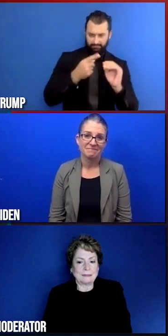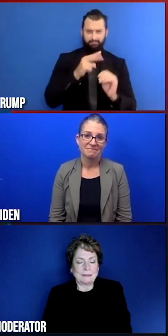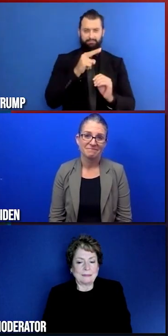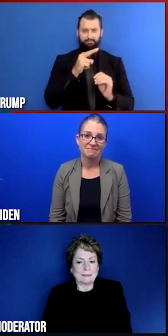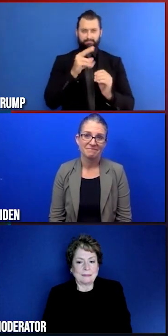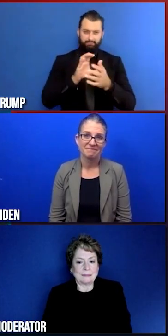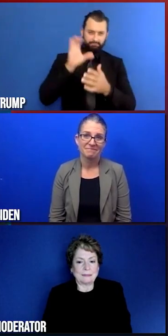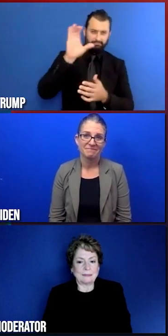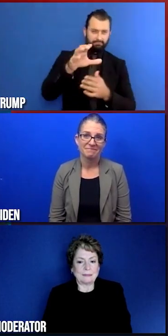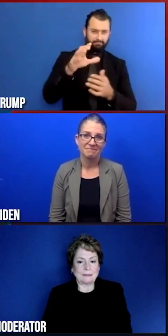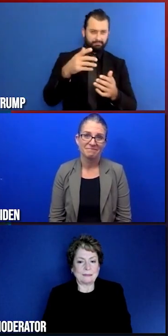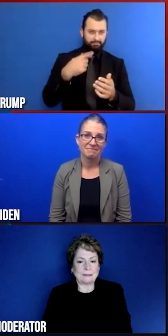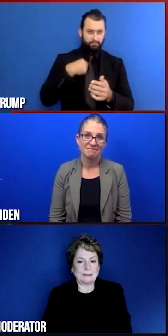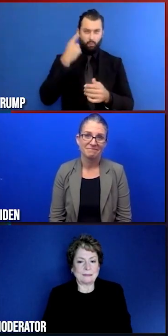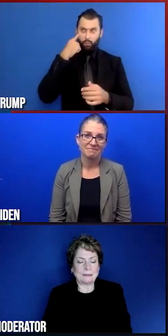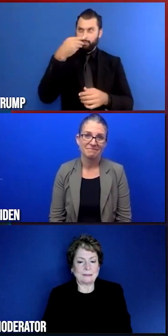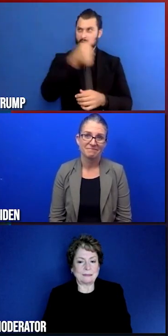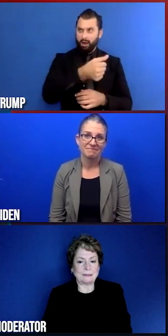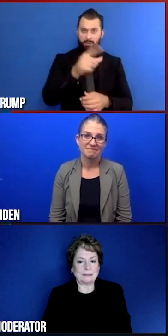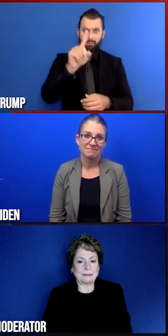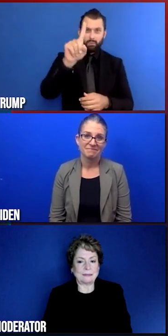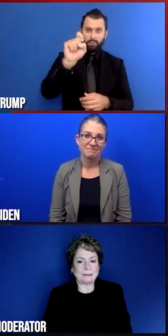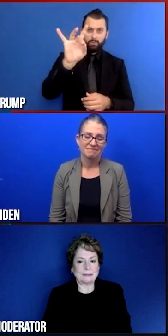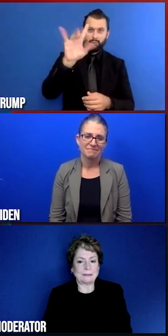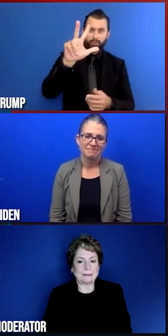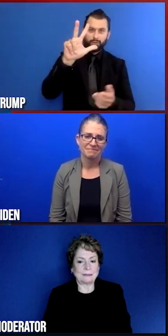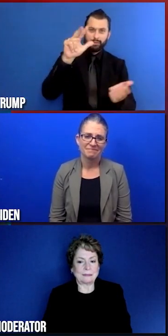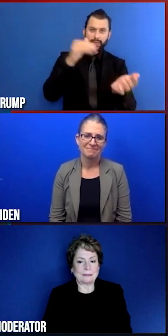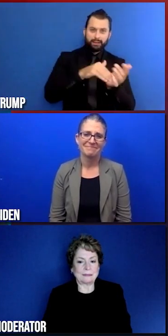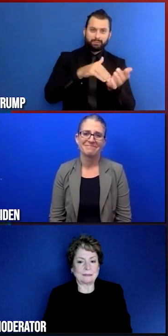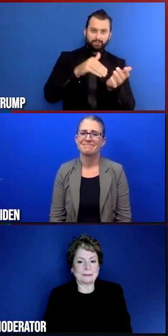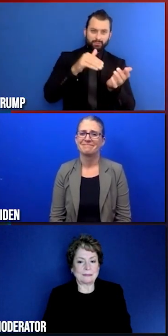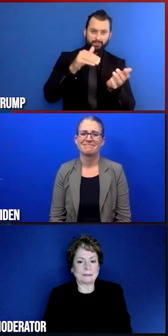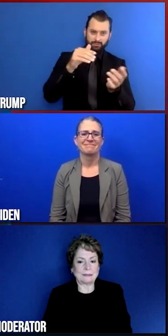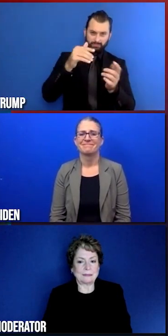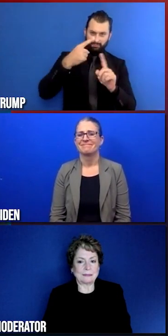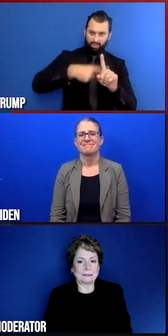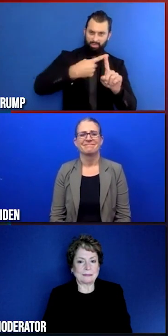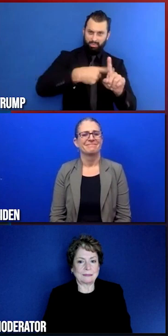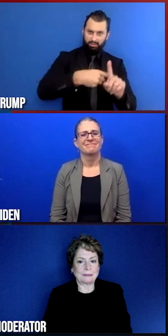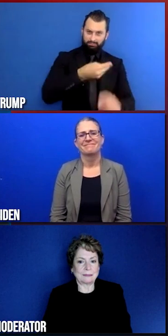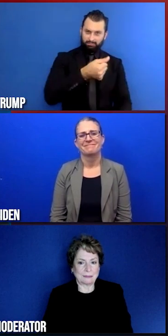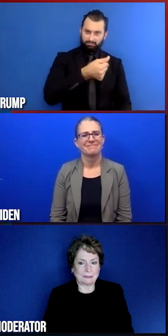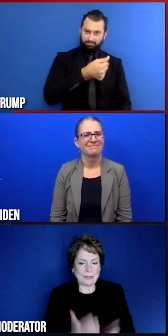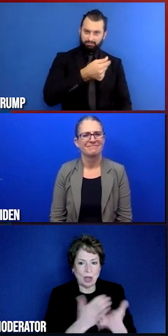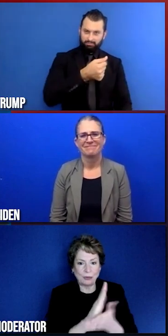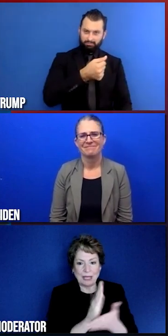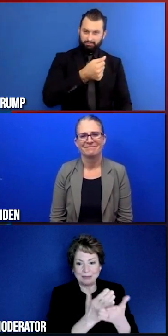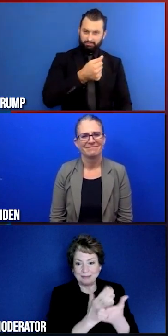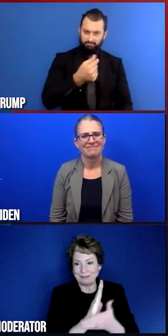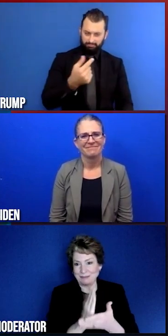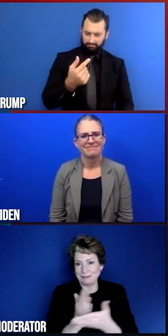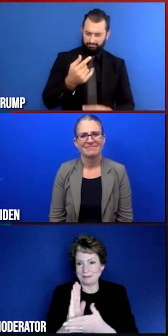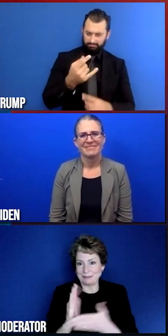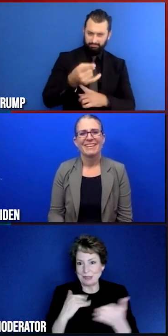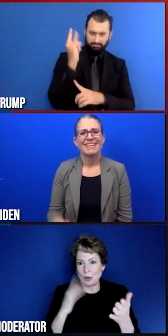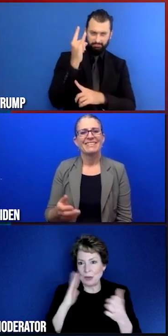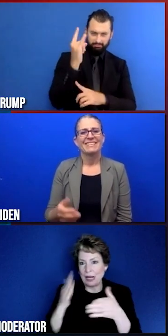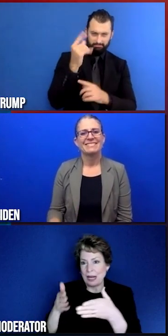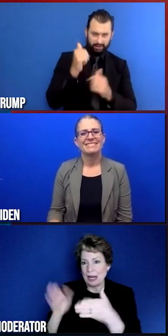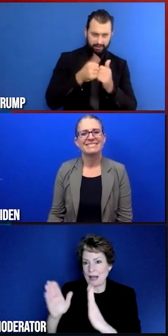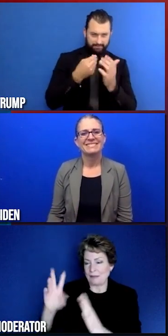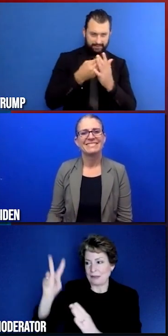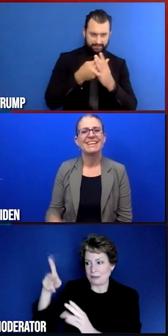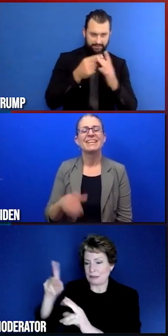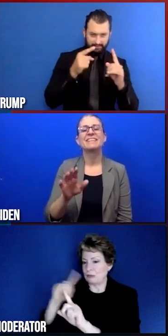$183, and they gave him a $3 million upfront payment. All right. And he had no energy. I'm going to let the Vice President respond to that quickly, and then I need dishonest. to get to a question to you. Very